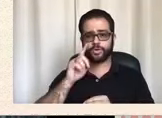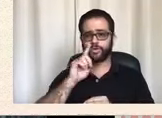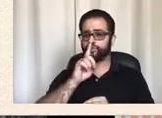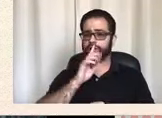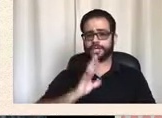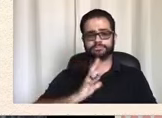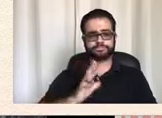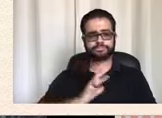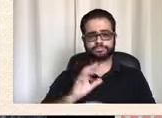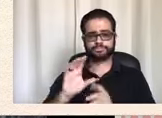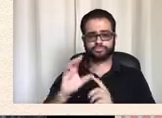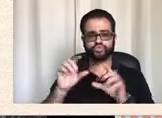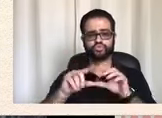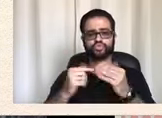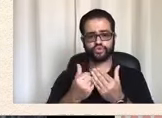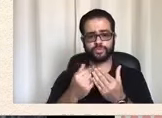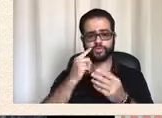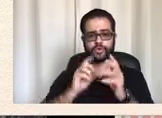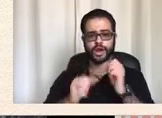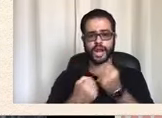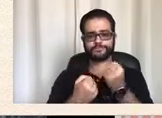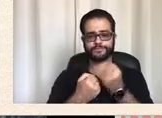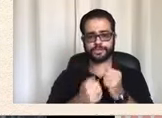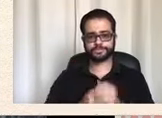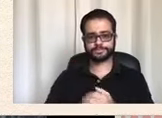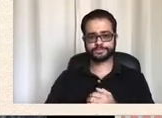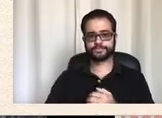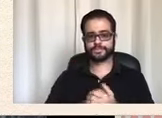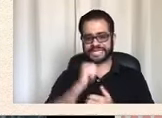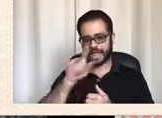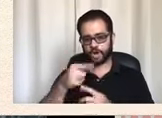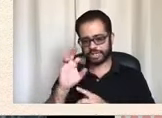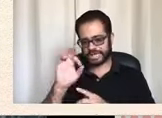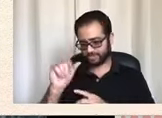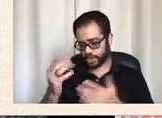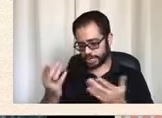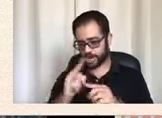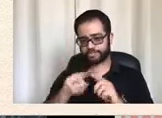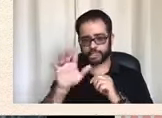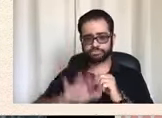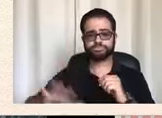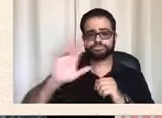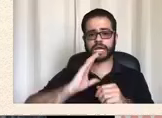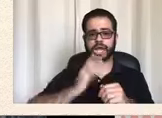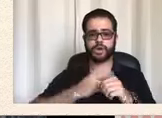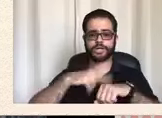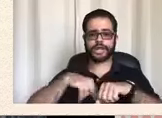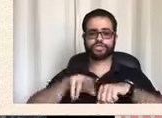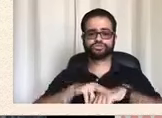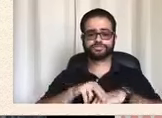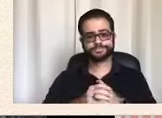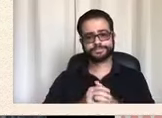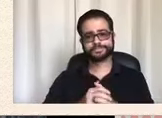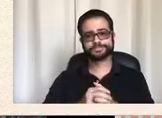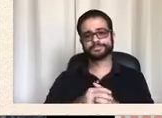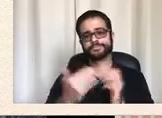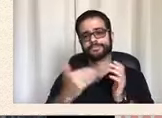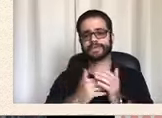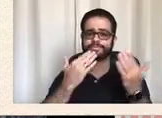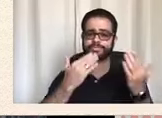force of advocates, not only in the state of Florida, but throughout our nation. And again, thank you